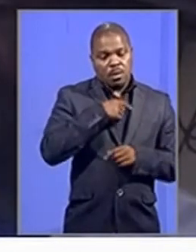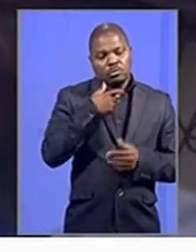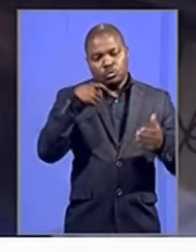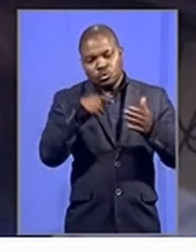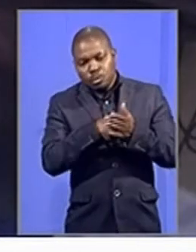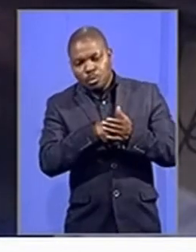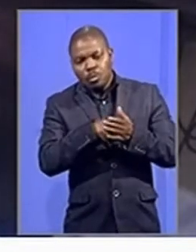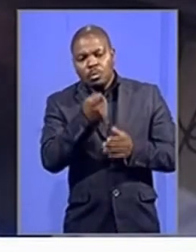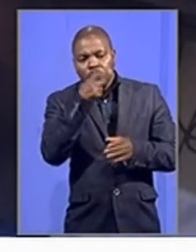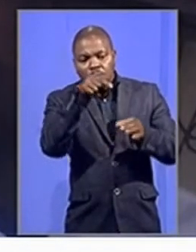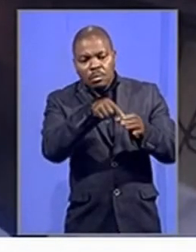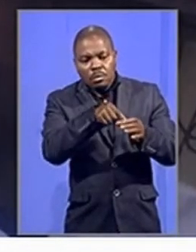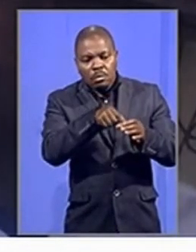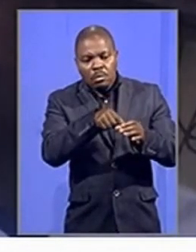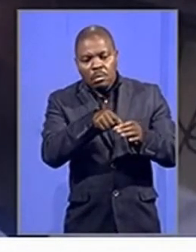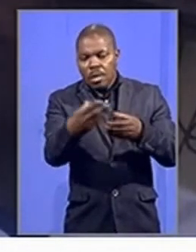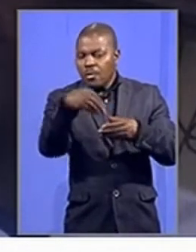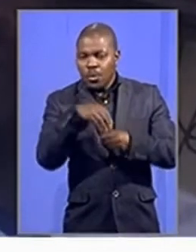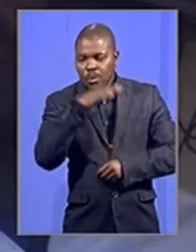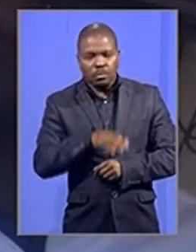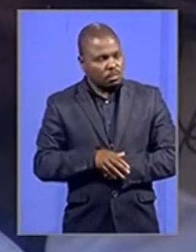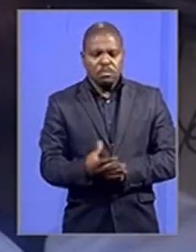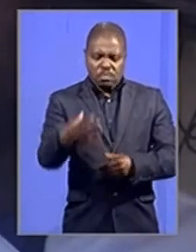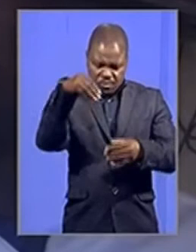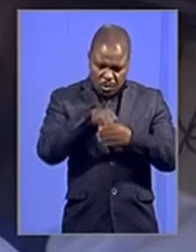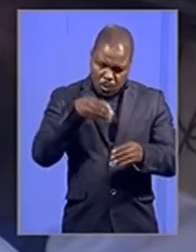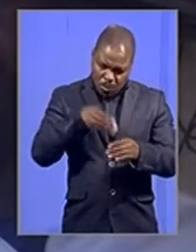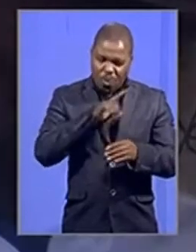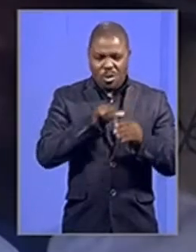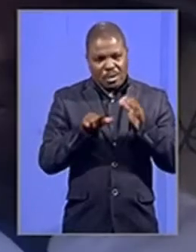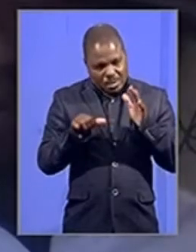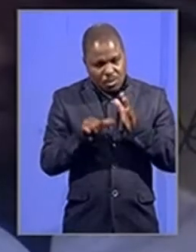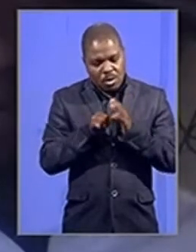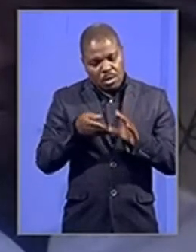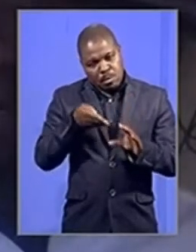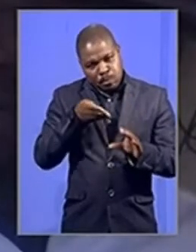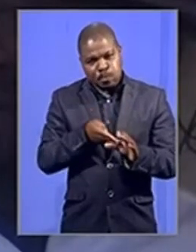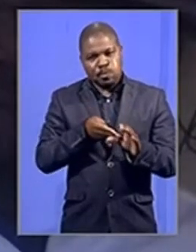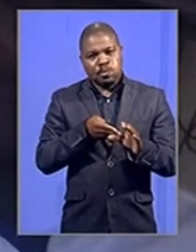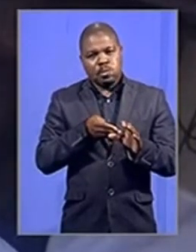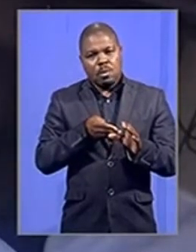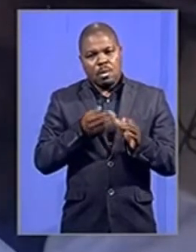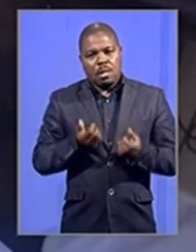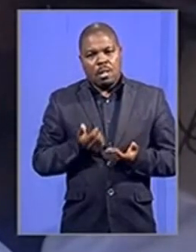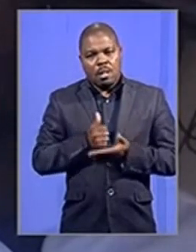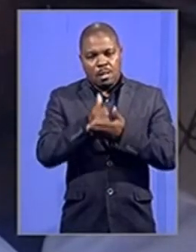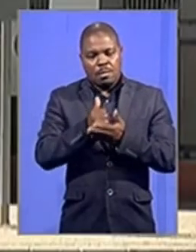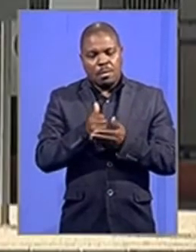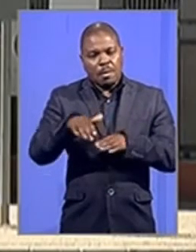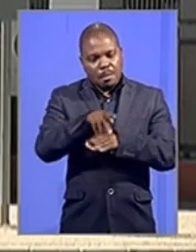or talking to pharmacy as the core or the main part of the primary health